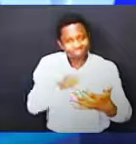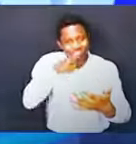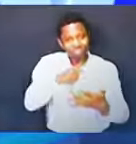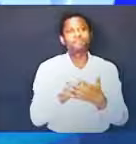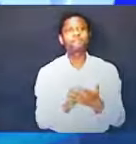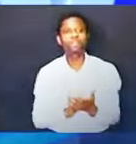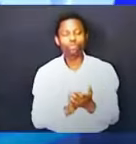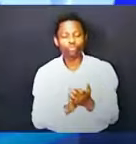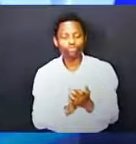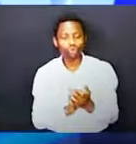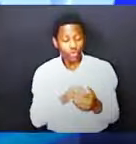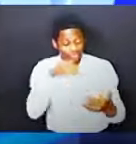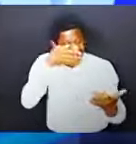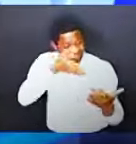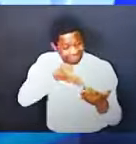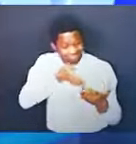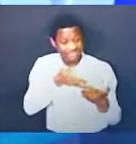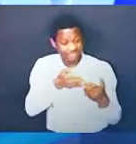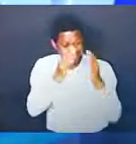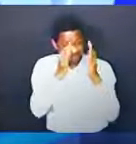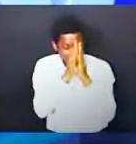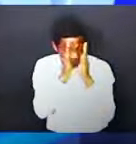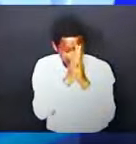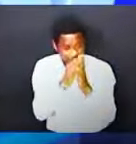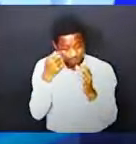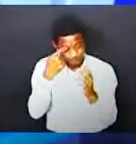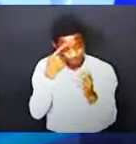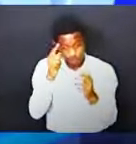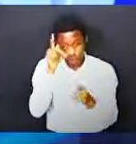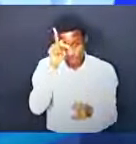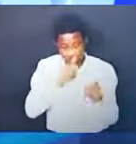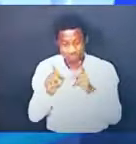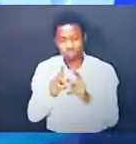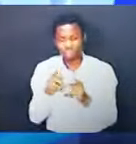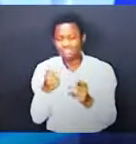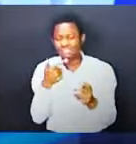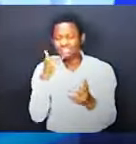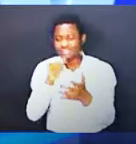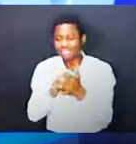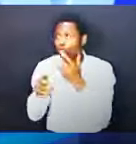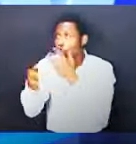So he's praying a prayer that the glory of God will remain in the church in every